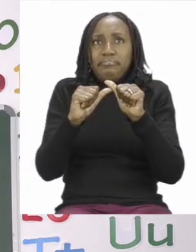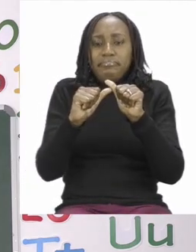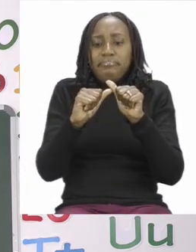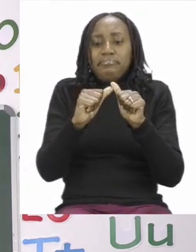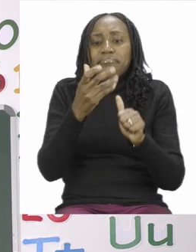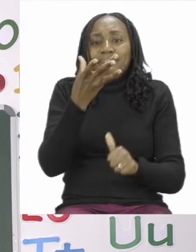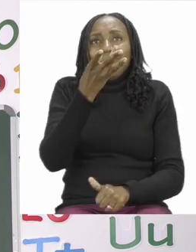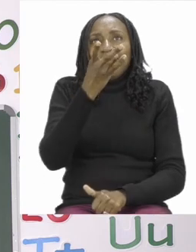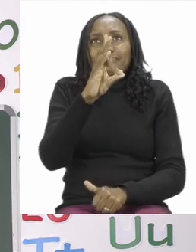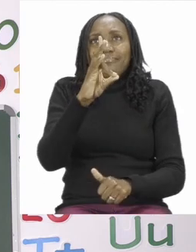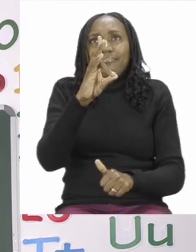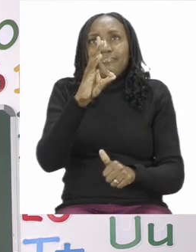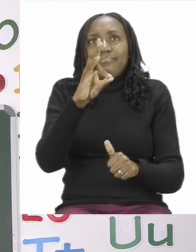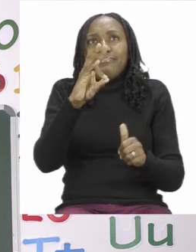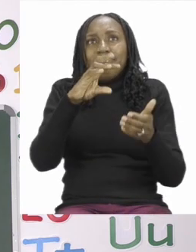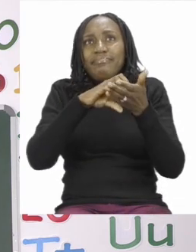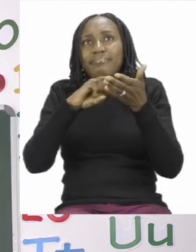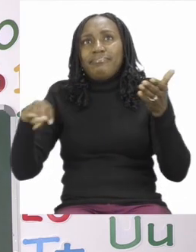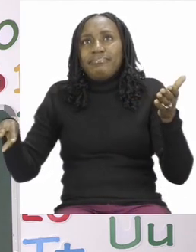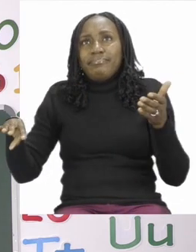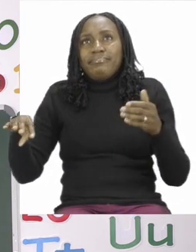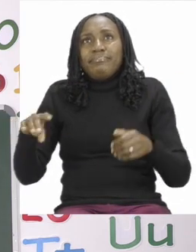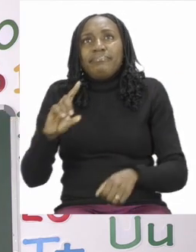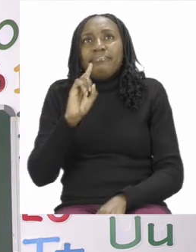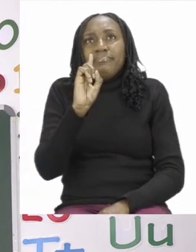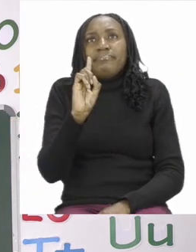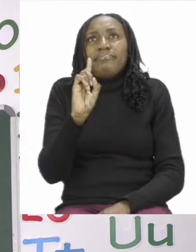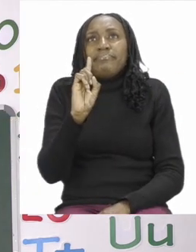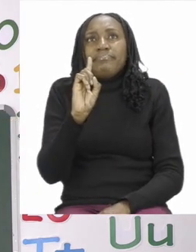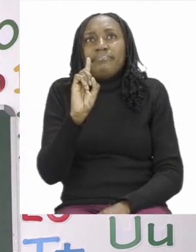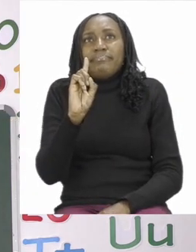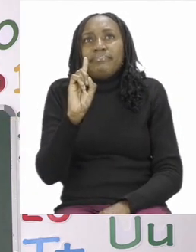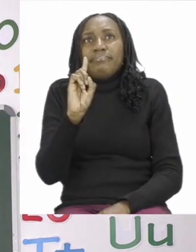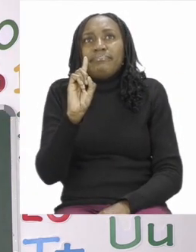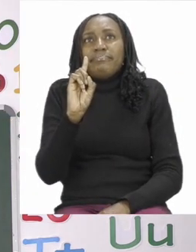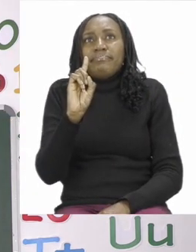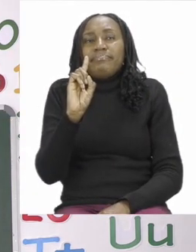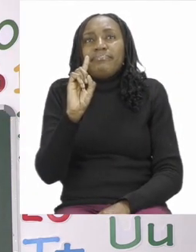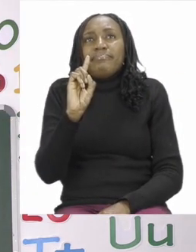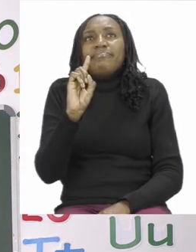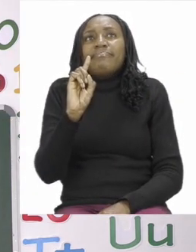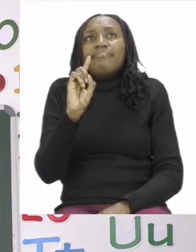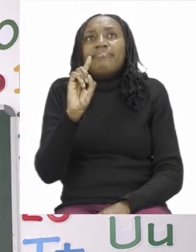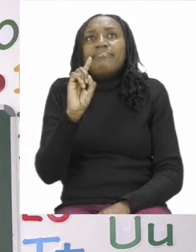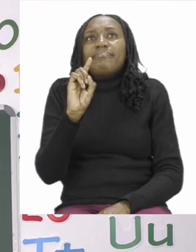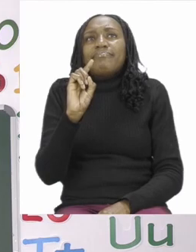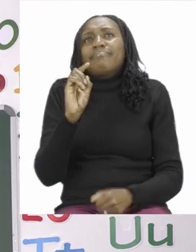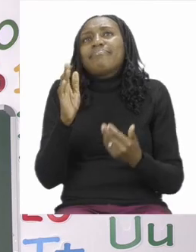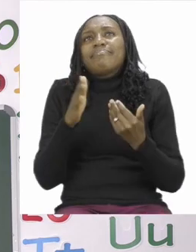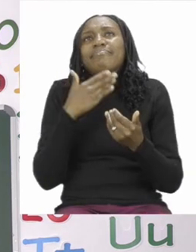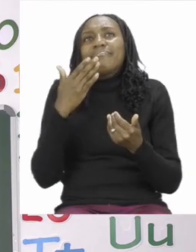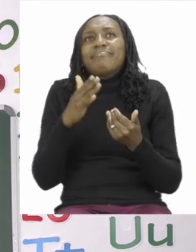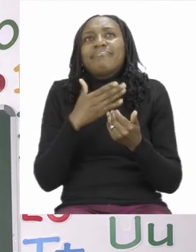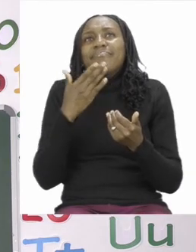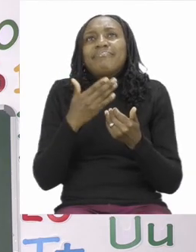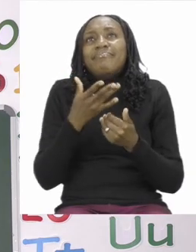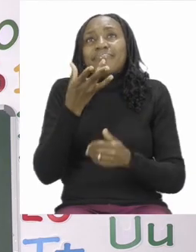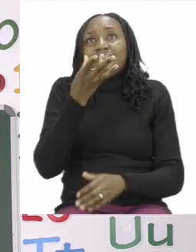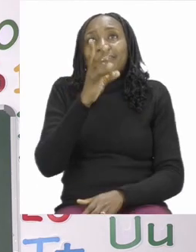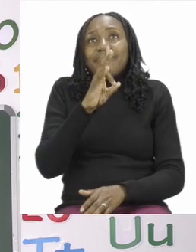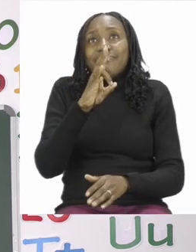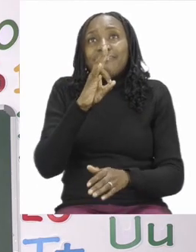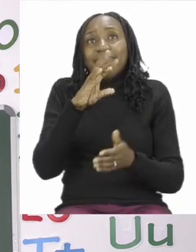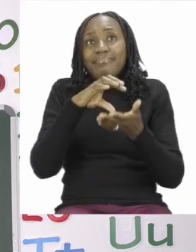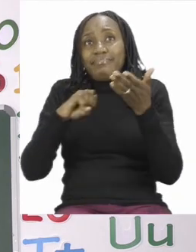which says 7 take away 1. And that one is very easy. 7